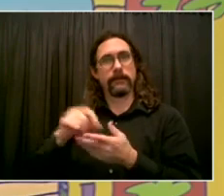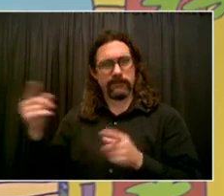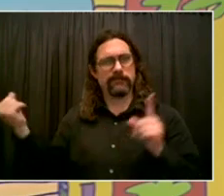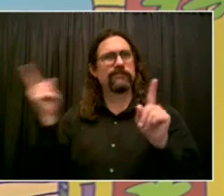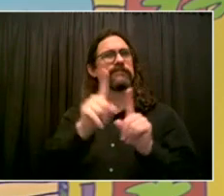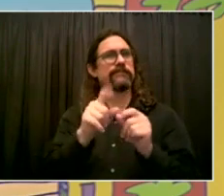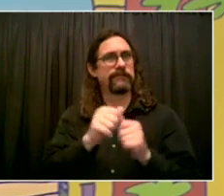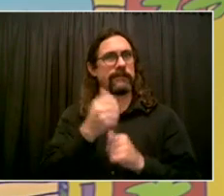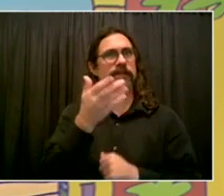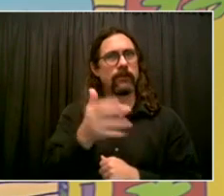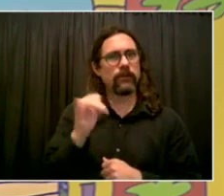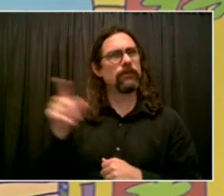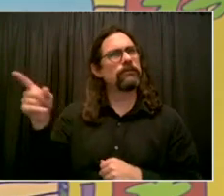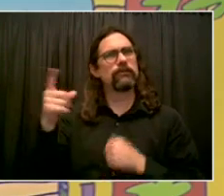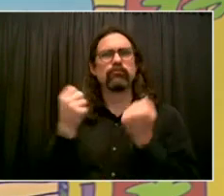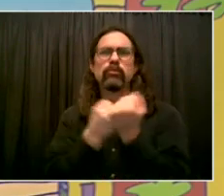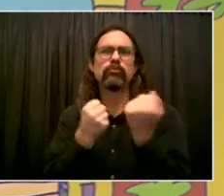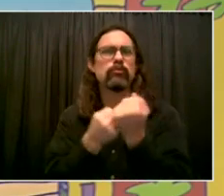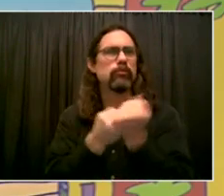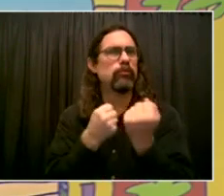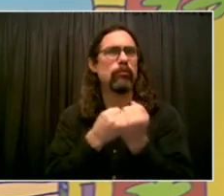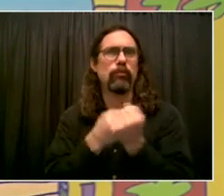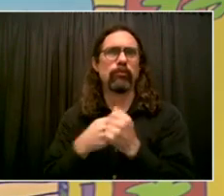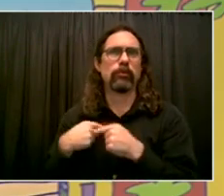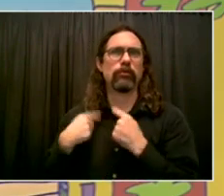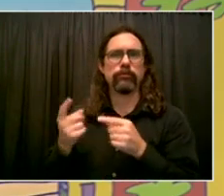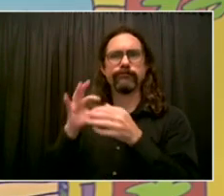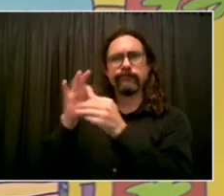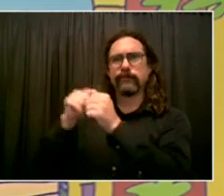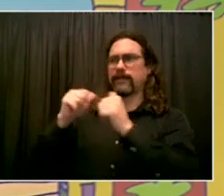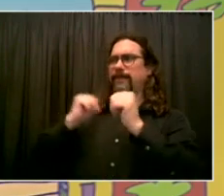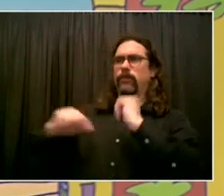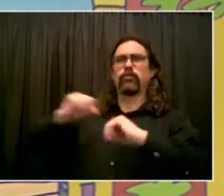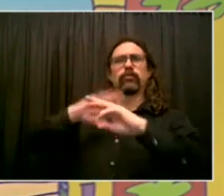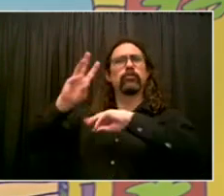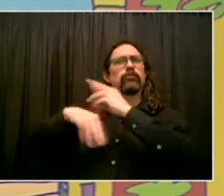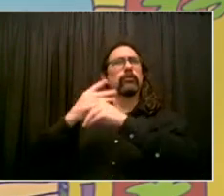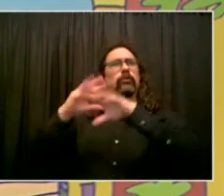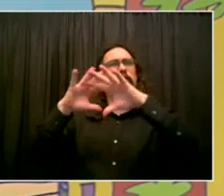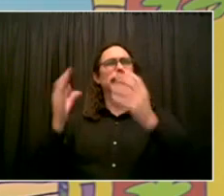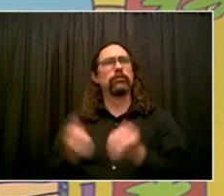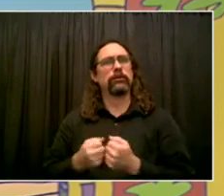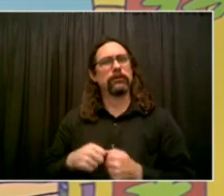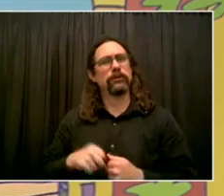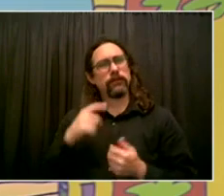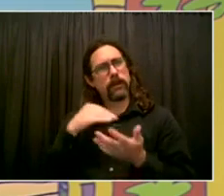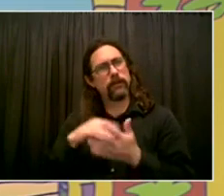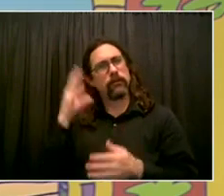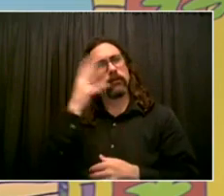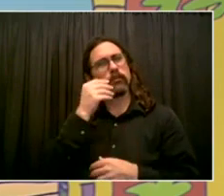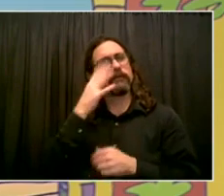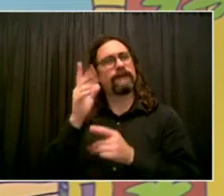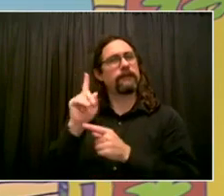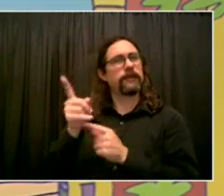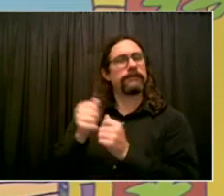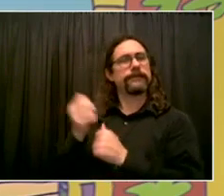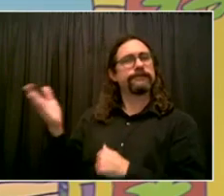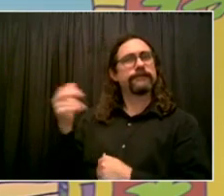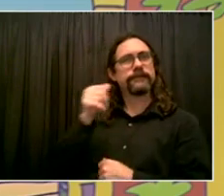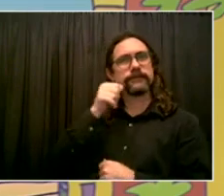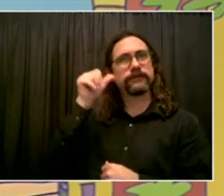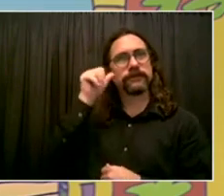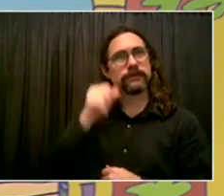deeply appreciative. So that was a beautiful moment yesterday. I also had a great gathering last night with elected officials from